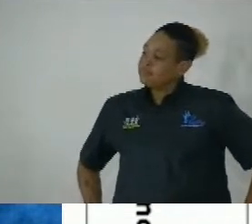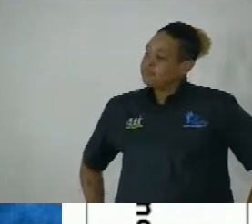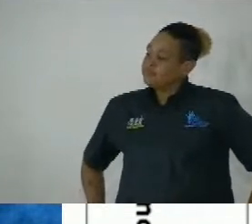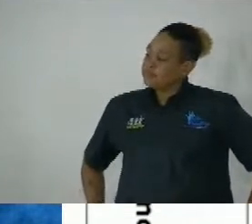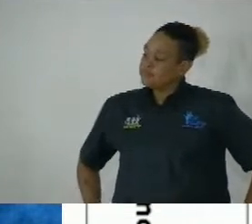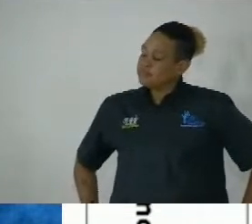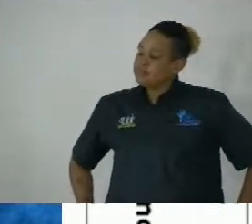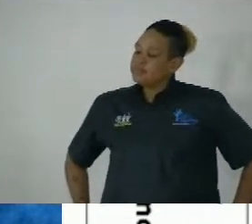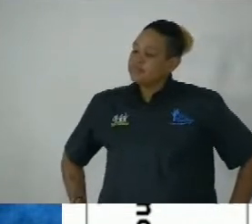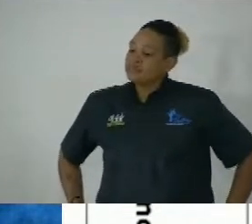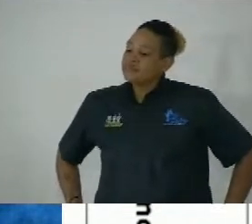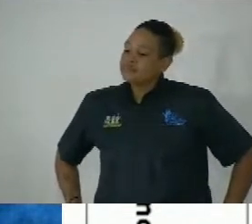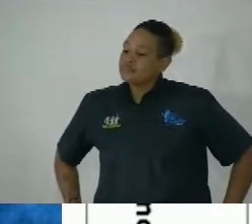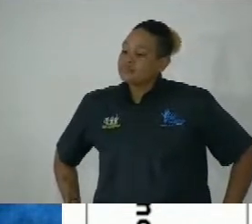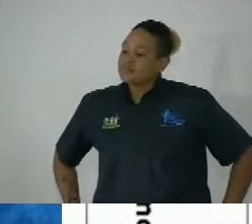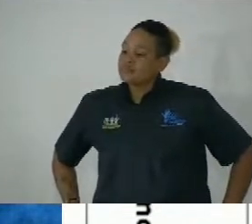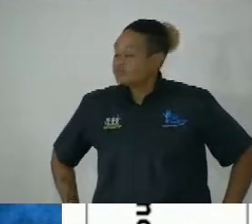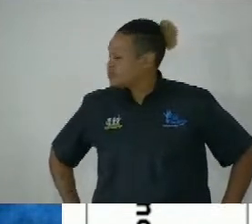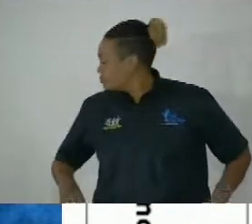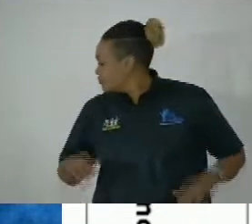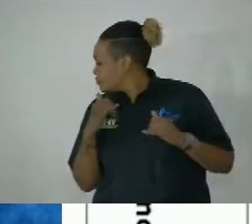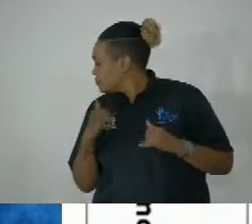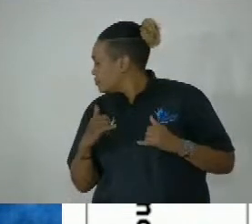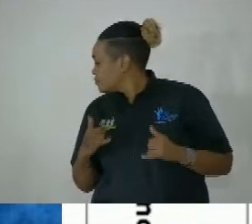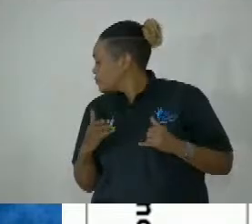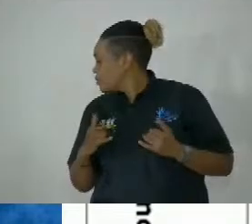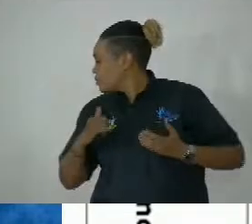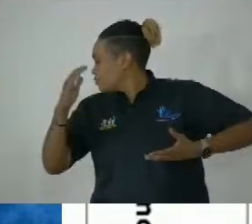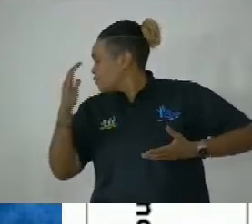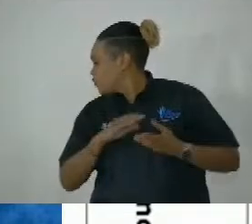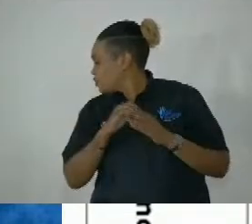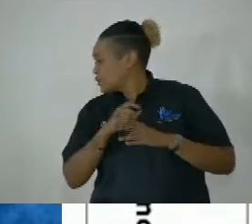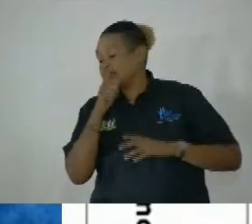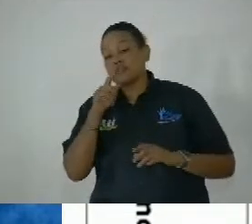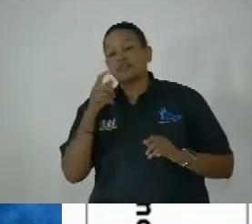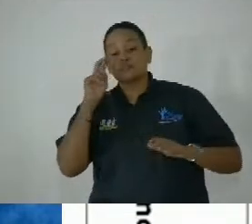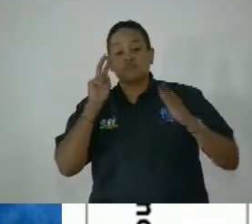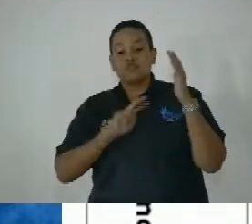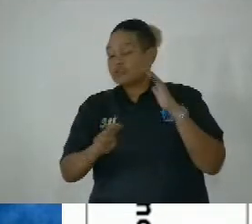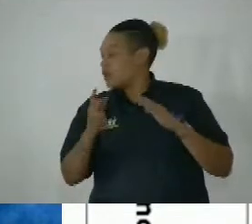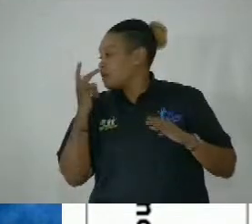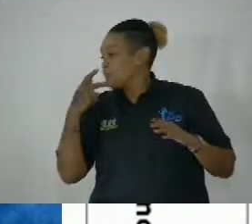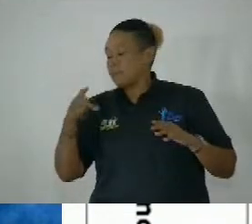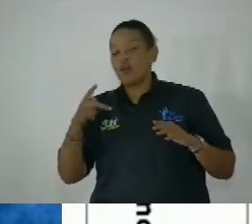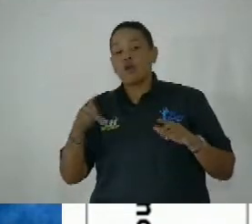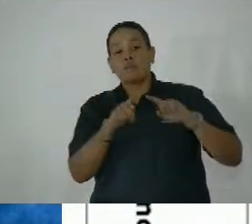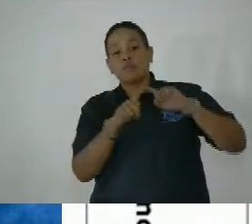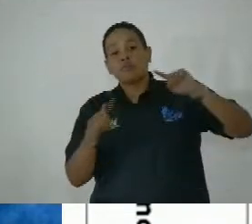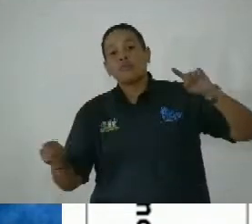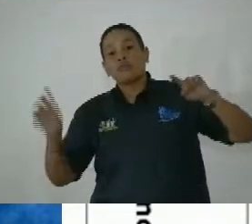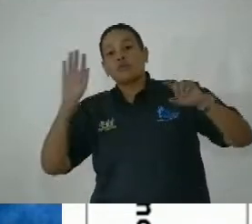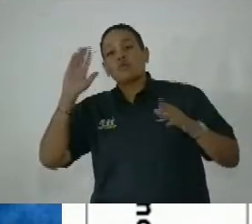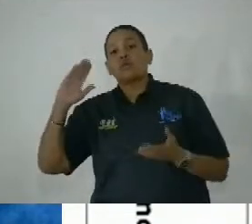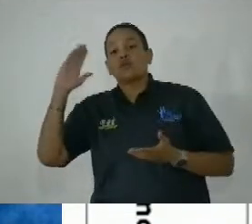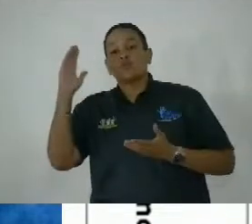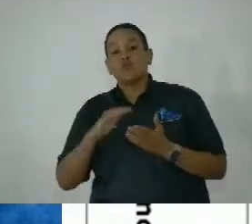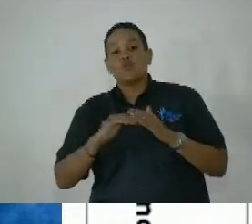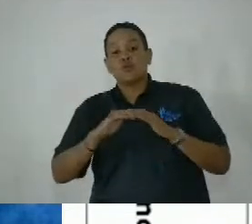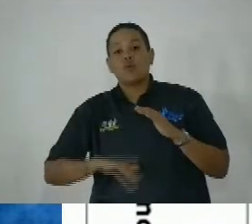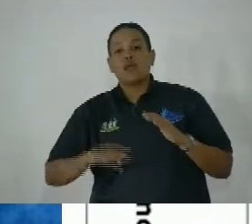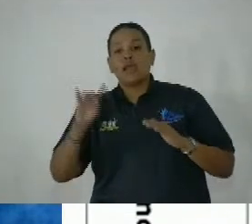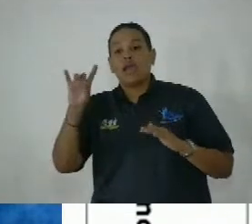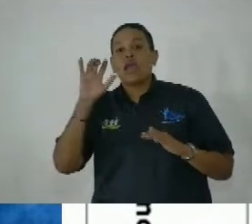If the current downward trend in murders continue as projected in the purple dash line, we are very much on track to record a few another 800 murders